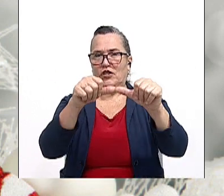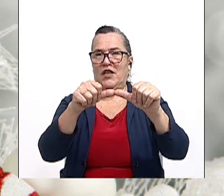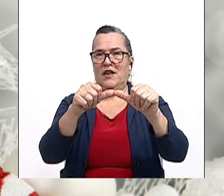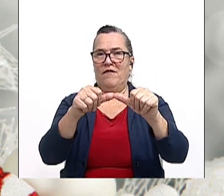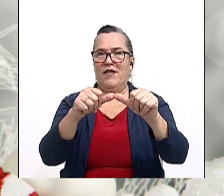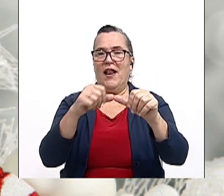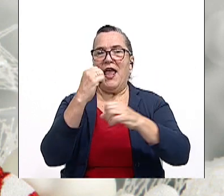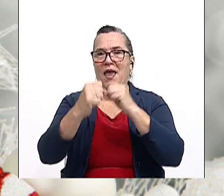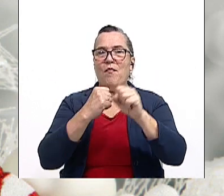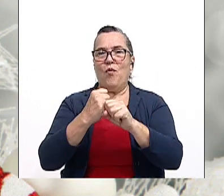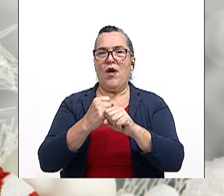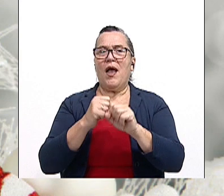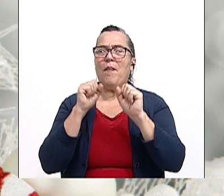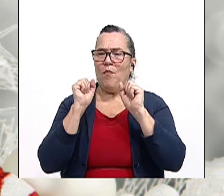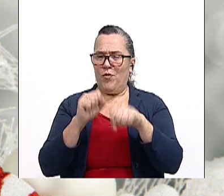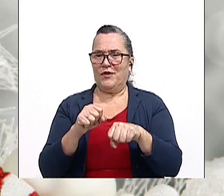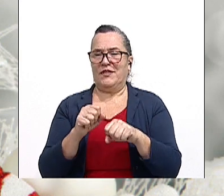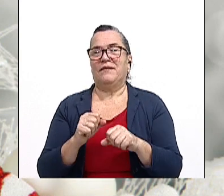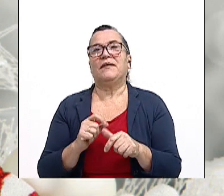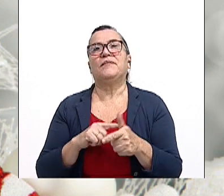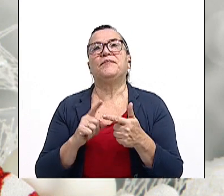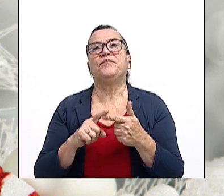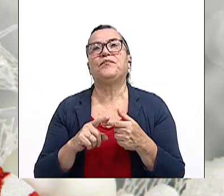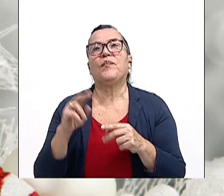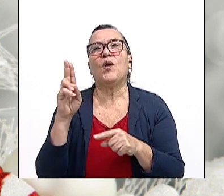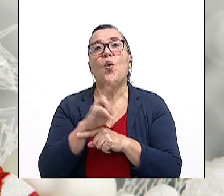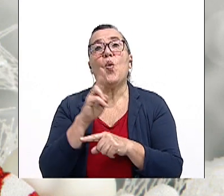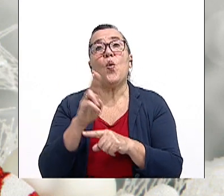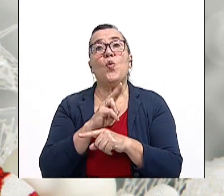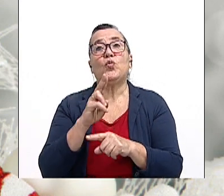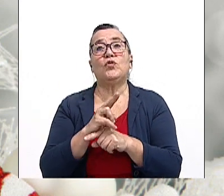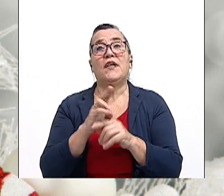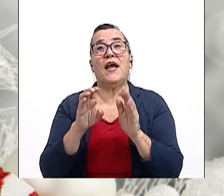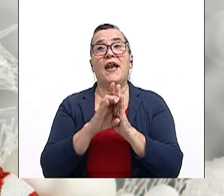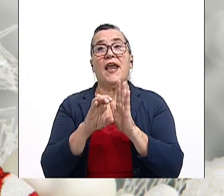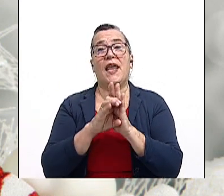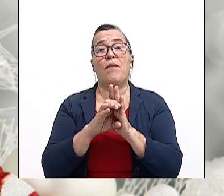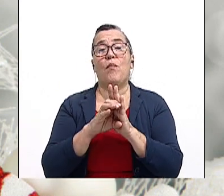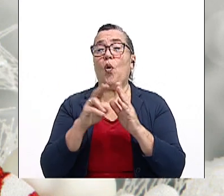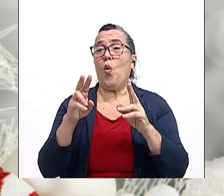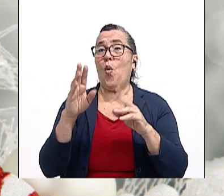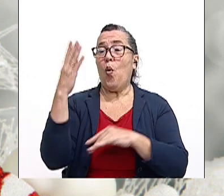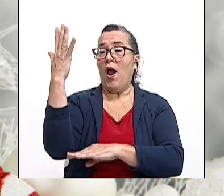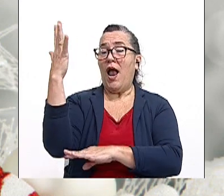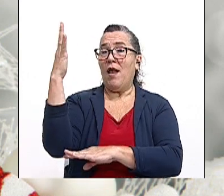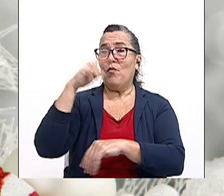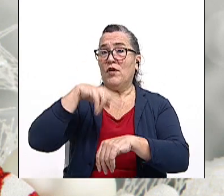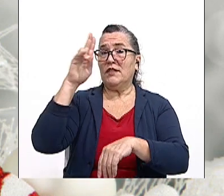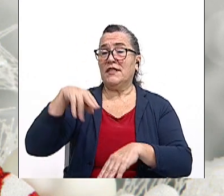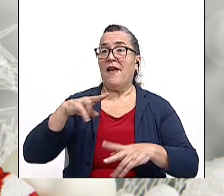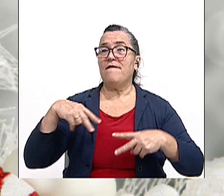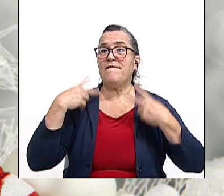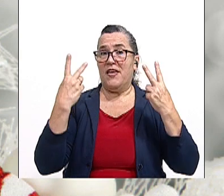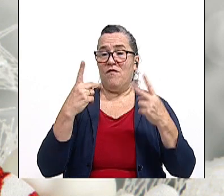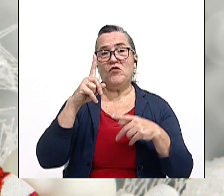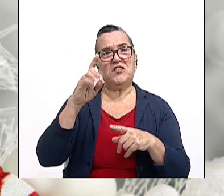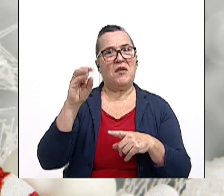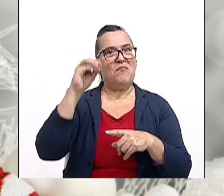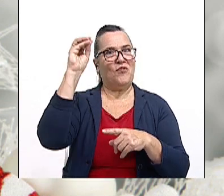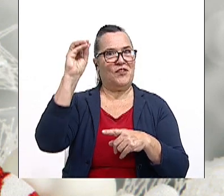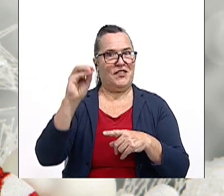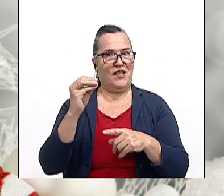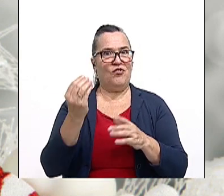season. We can use a living Christmas tree. There are